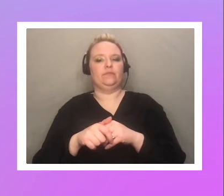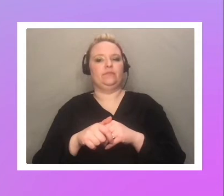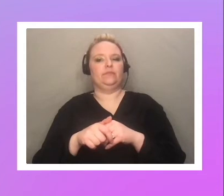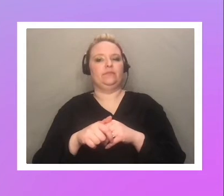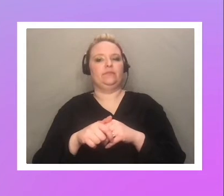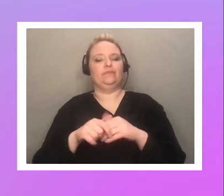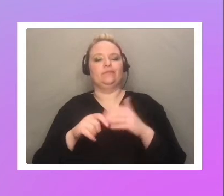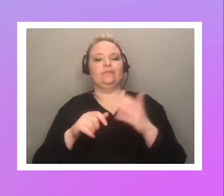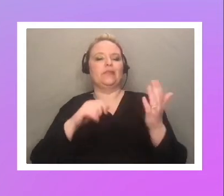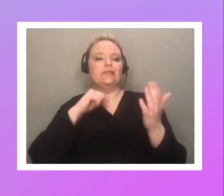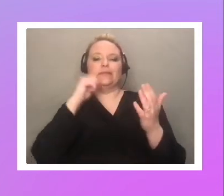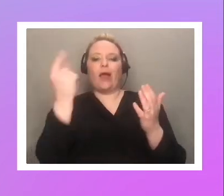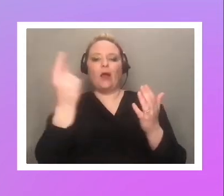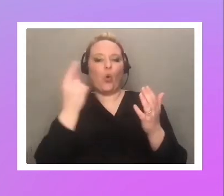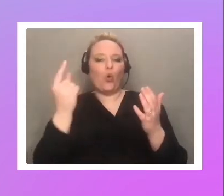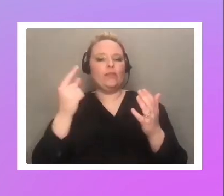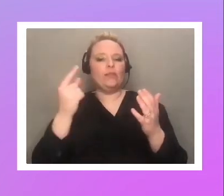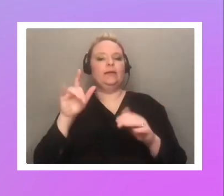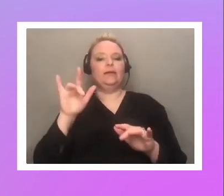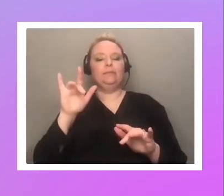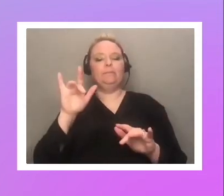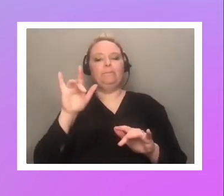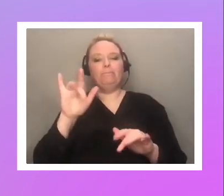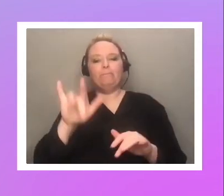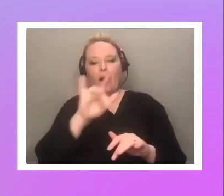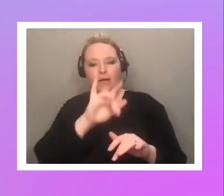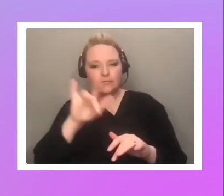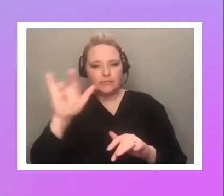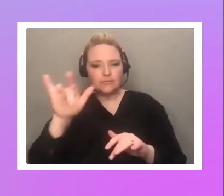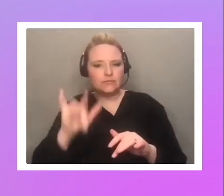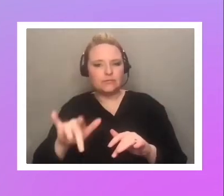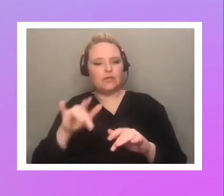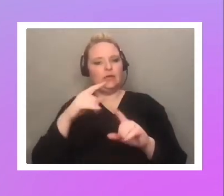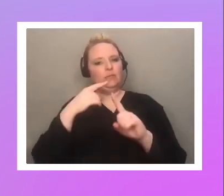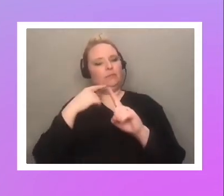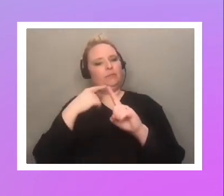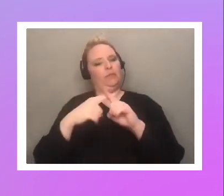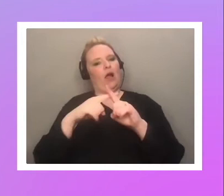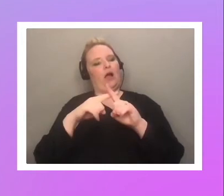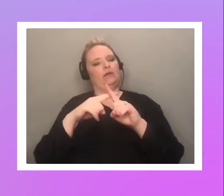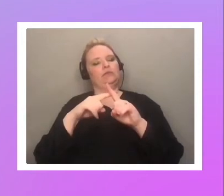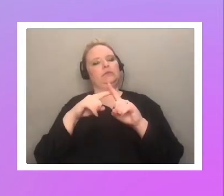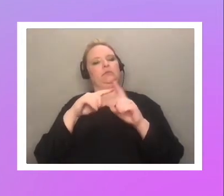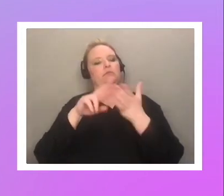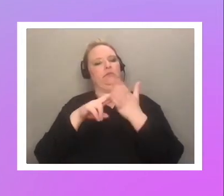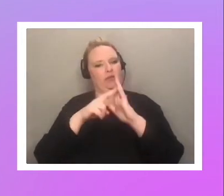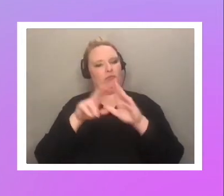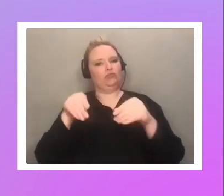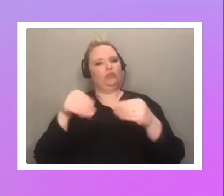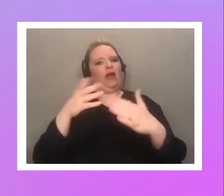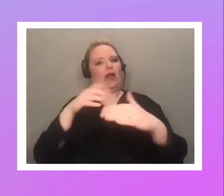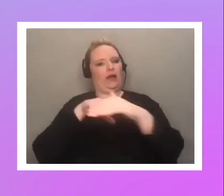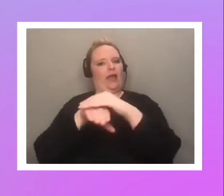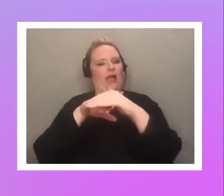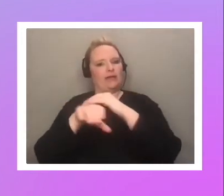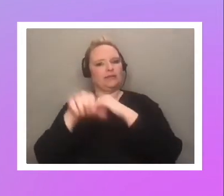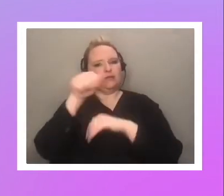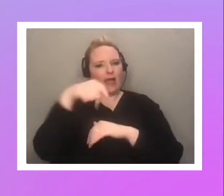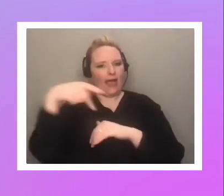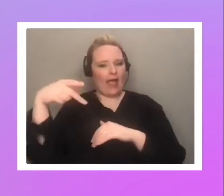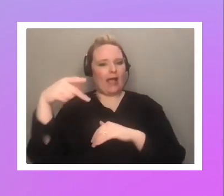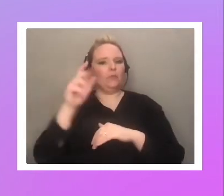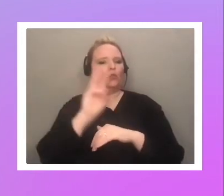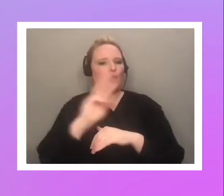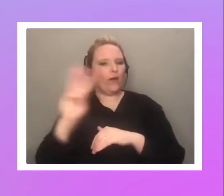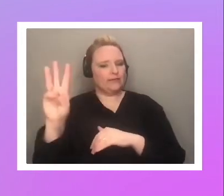buttons and things like that. It's about that, but it's also about giving people access to applications, websites